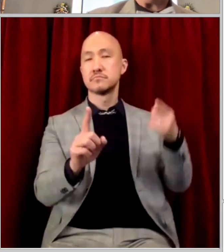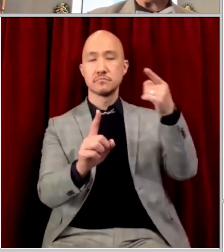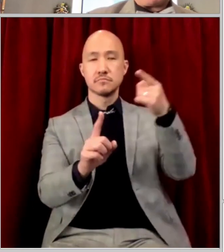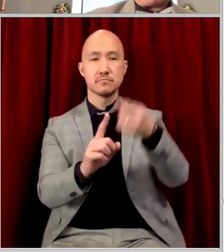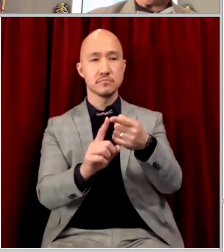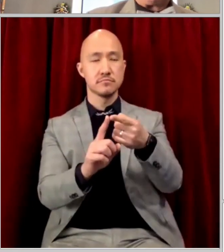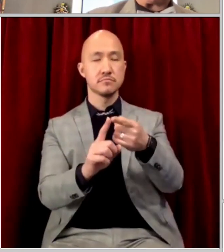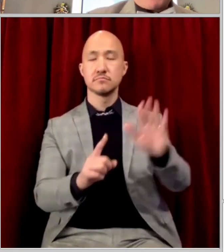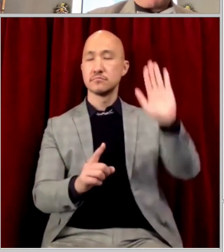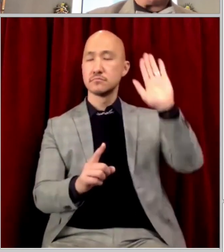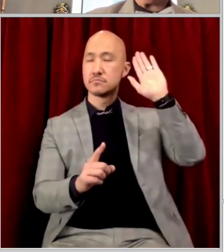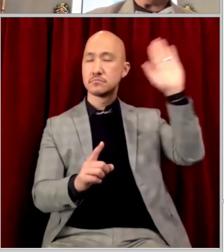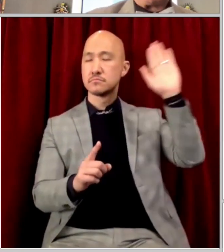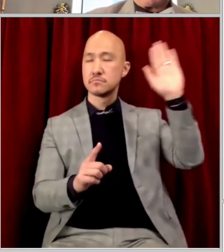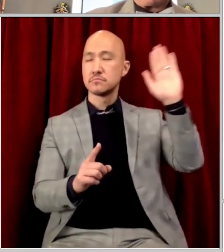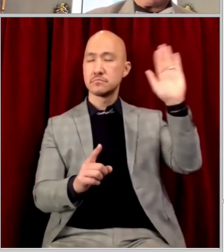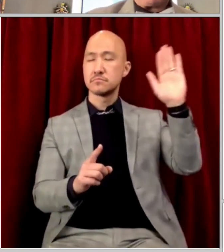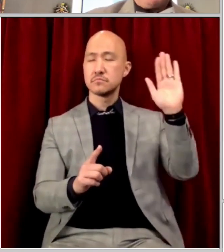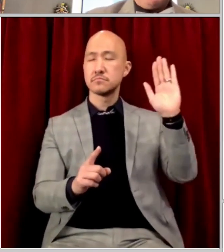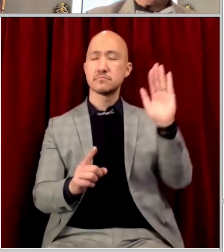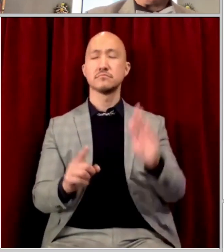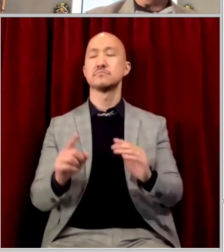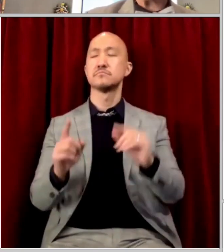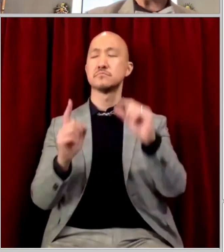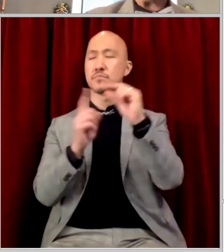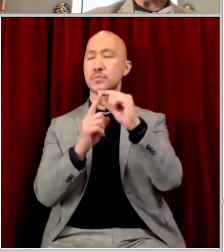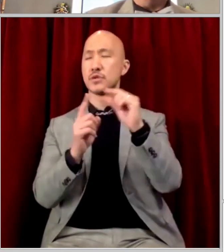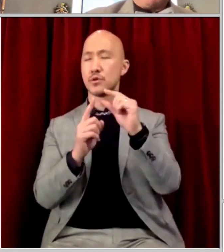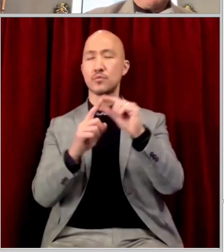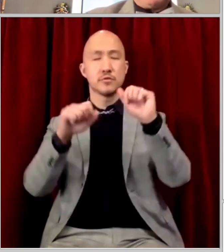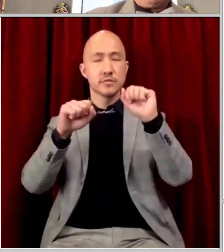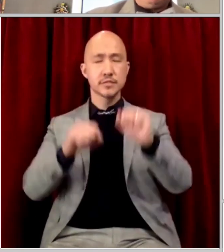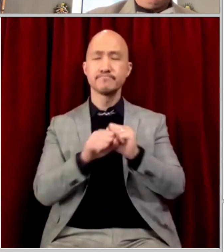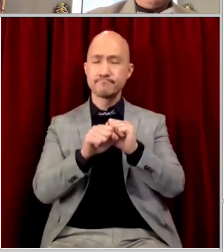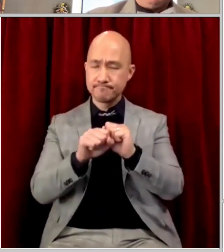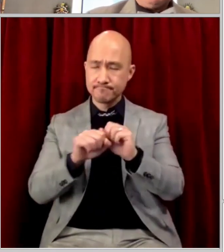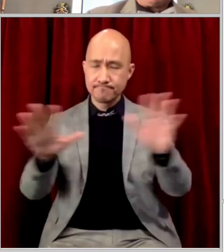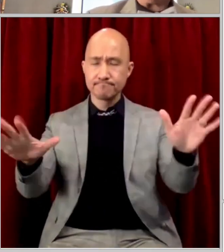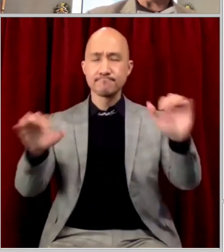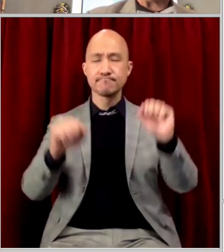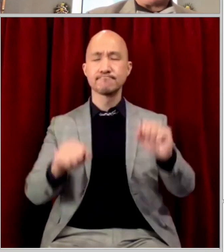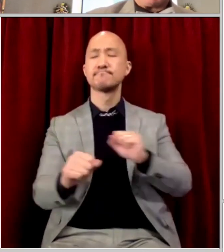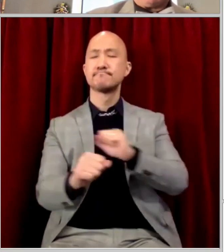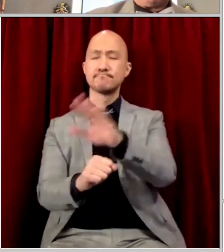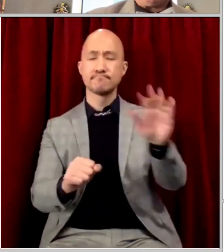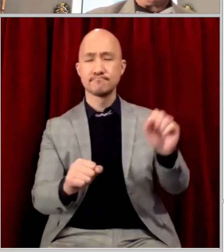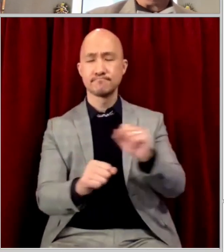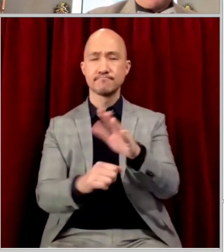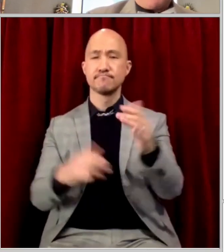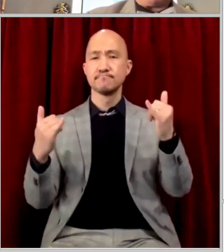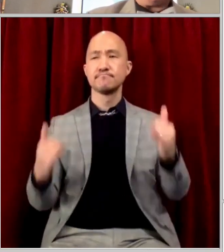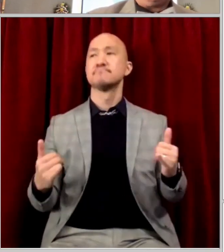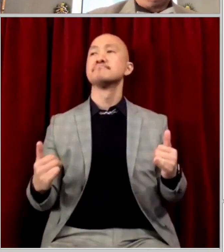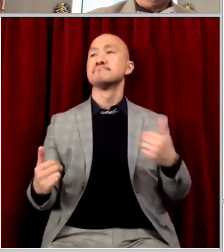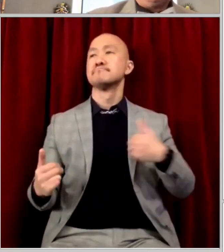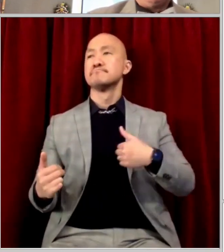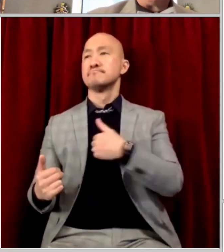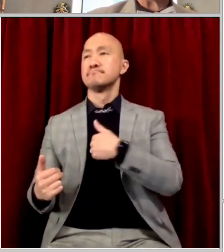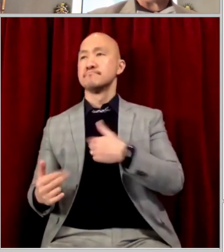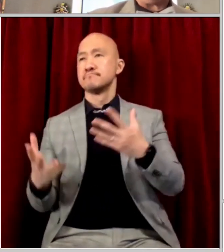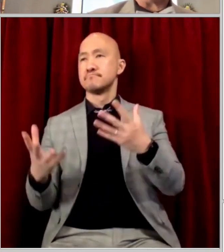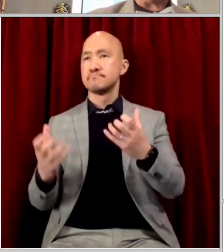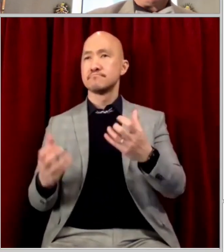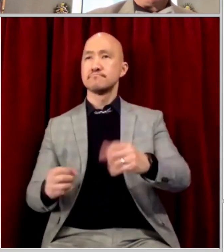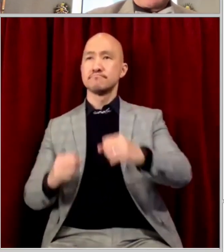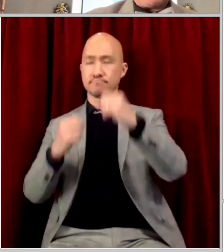never comes back without accomplishing its purpose. So let us speak it boldly. Let us share it with joy.